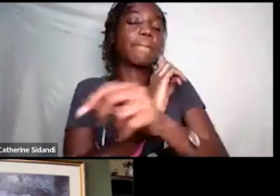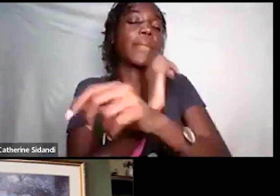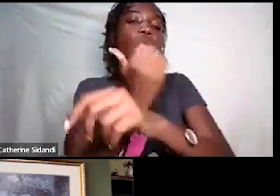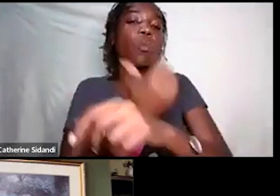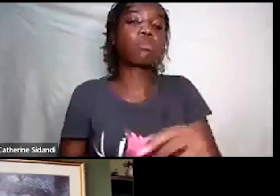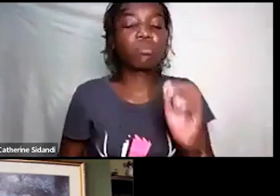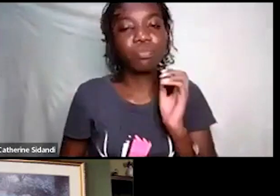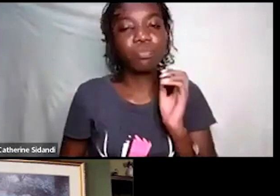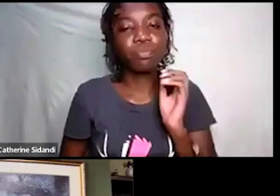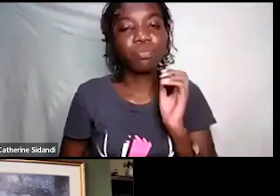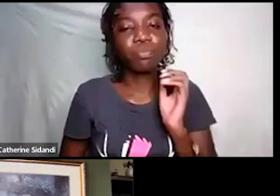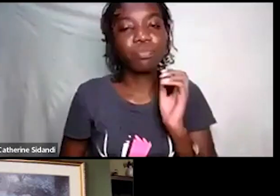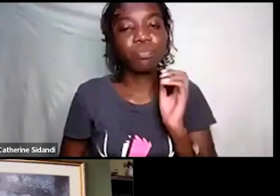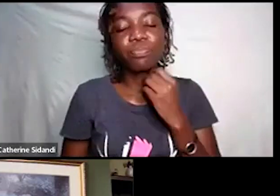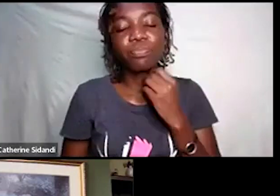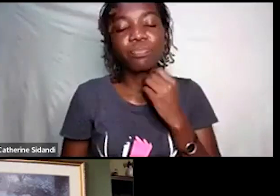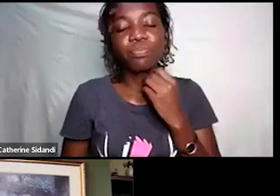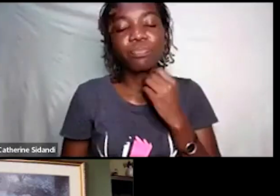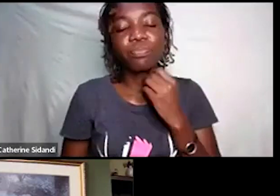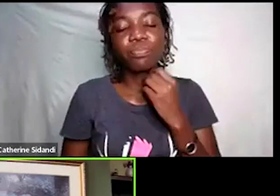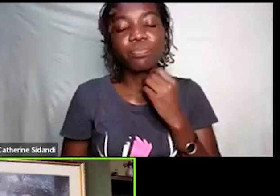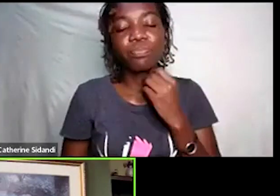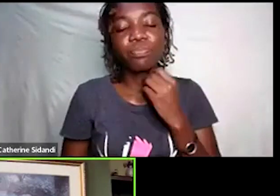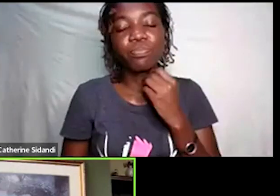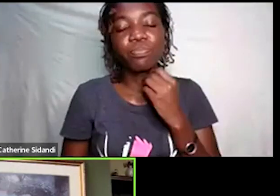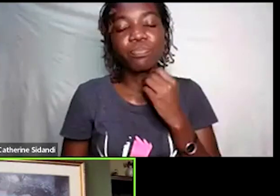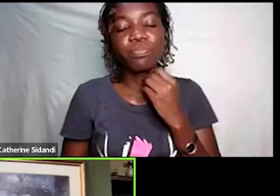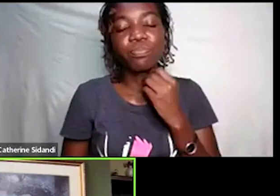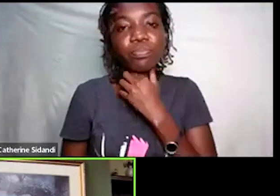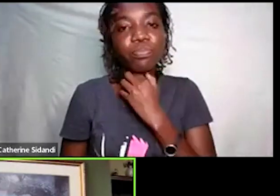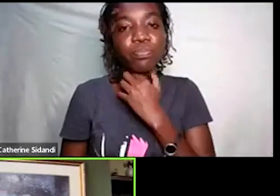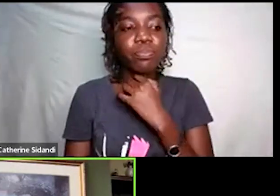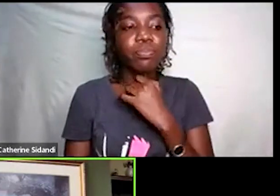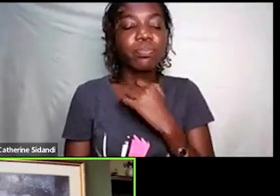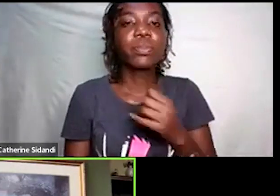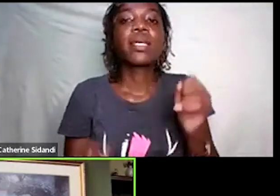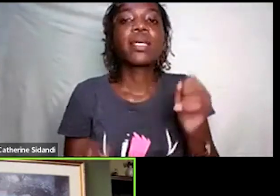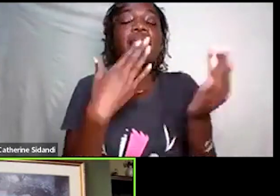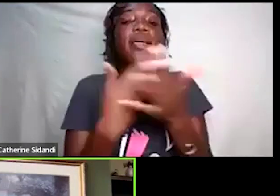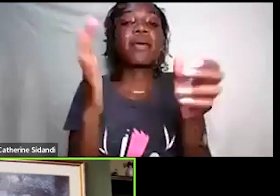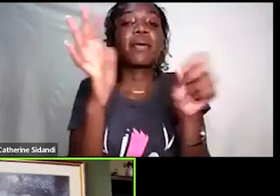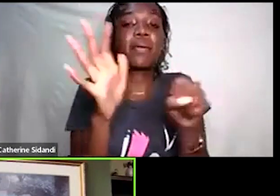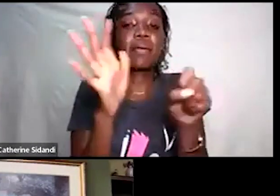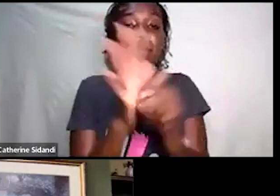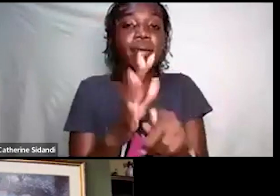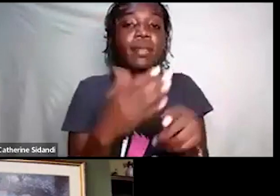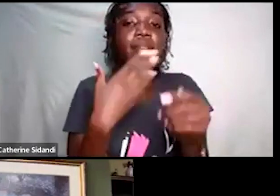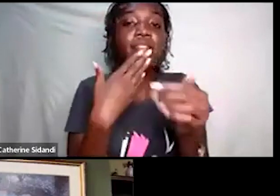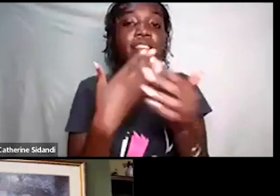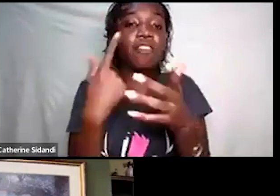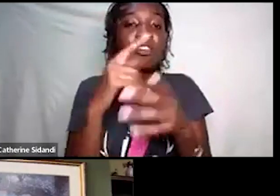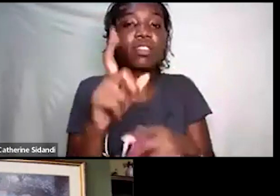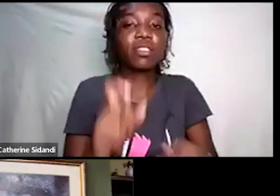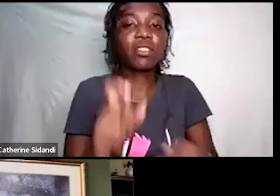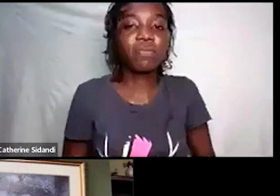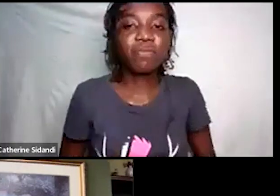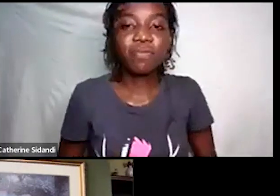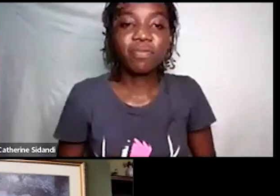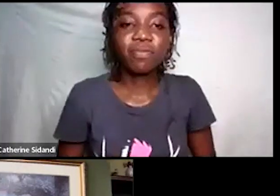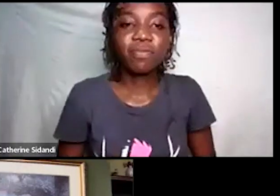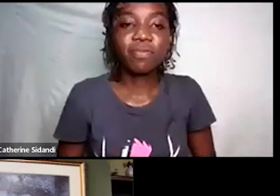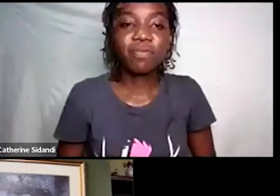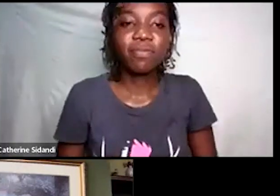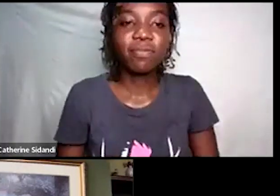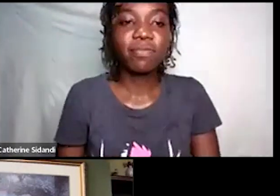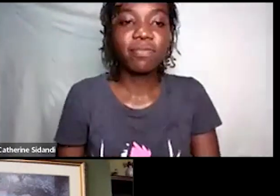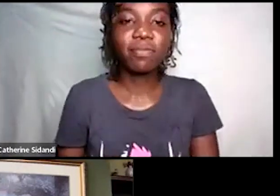Yes. Yeah. Okay, thank you so much. You're welcome, Priska, and thank you for the question. Thank you. Before we allow